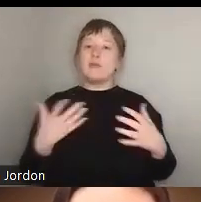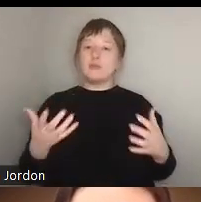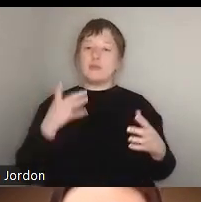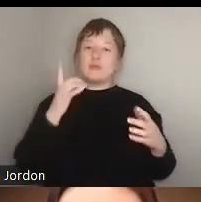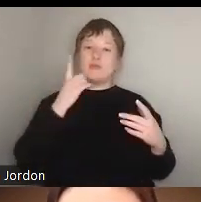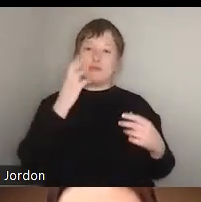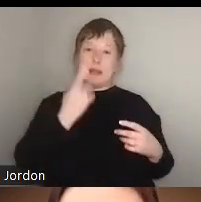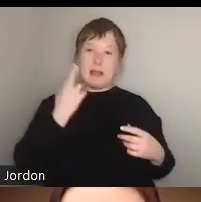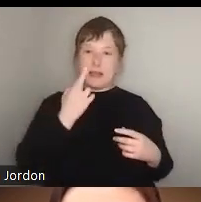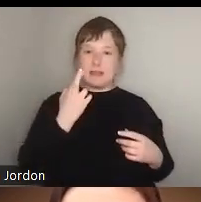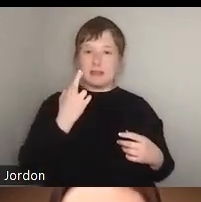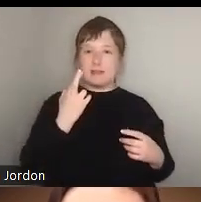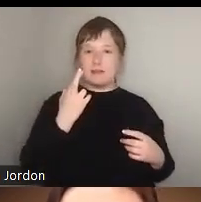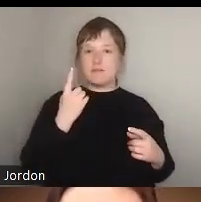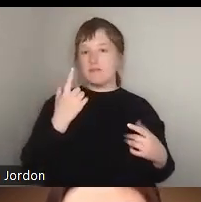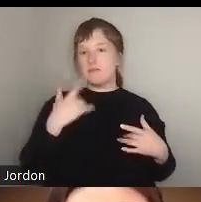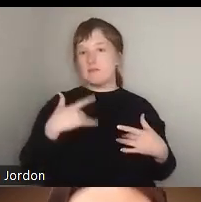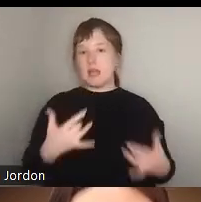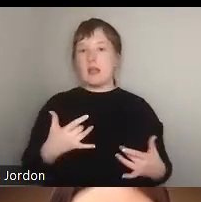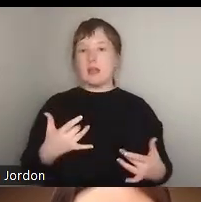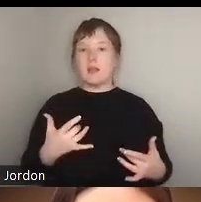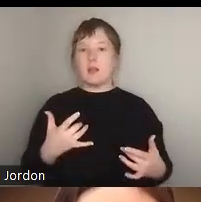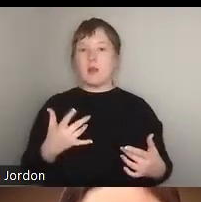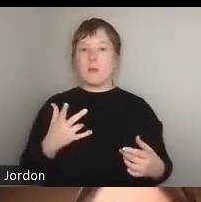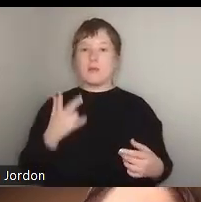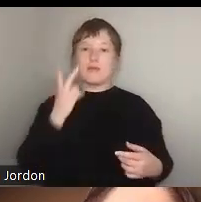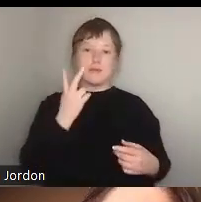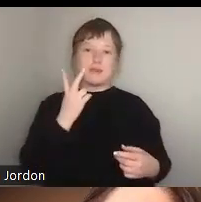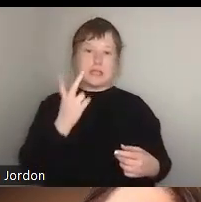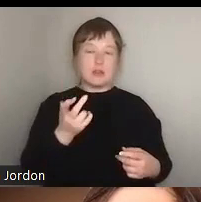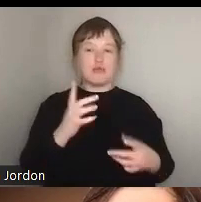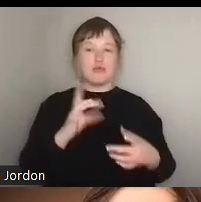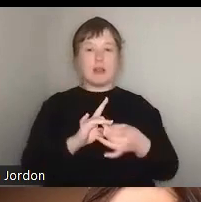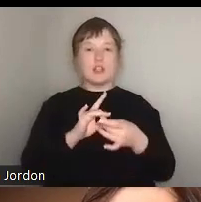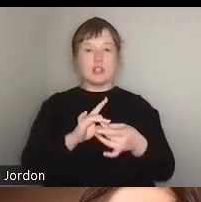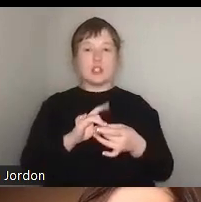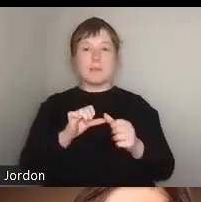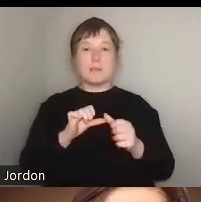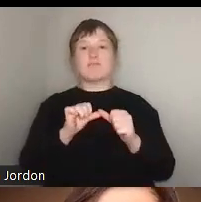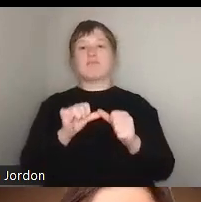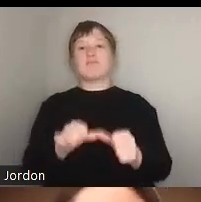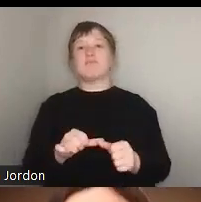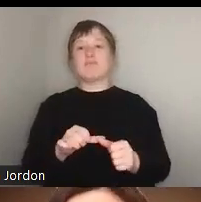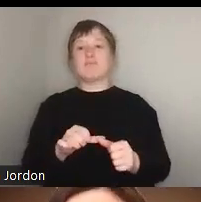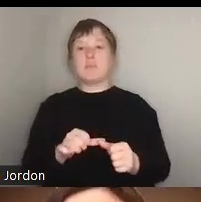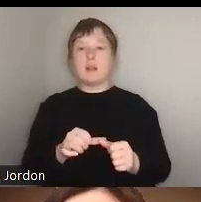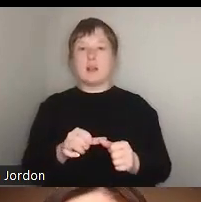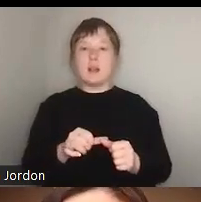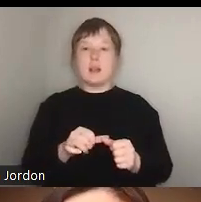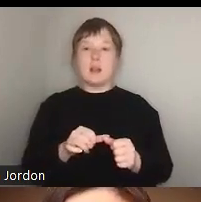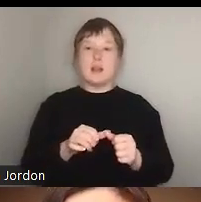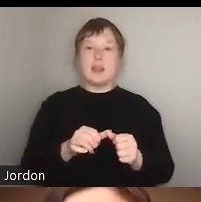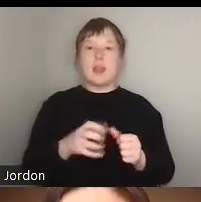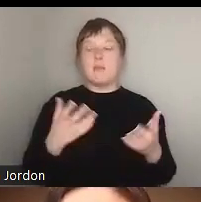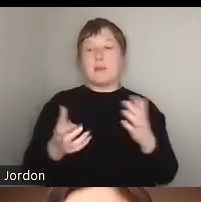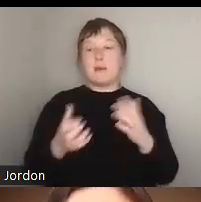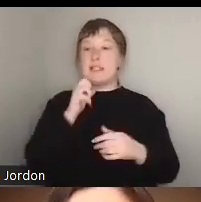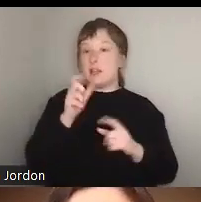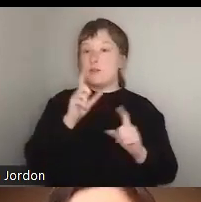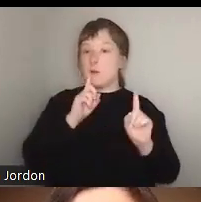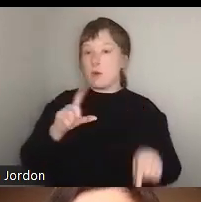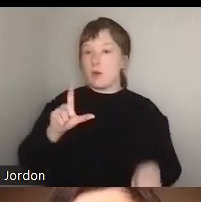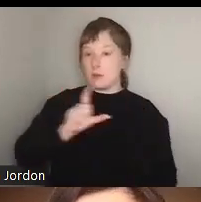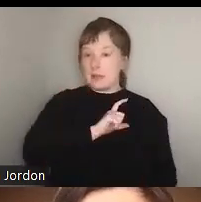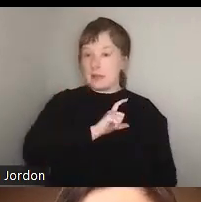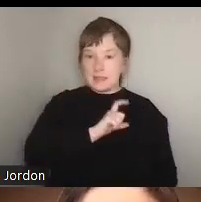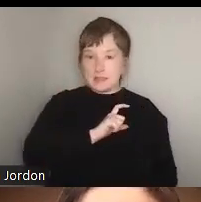to, when they're in abusive relationships, they tend to be longer. That was looking at cases that didn't being reported to police, and they have found,